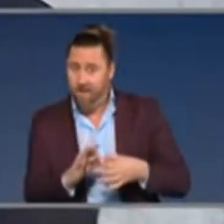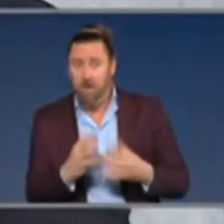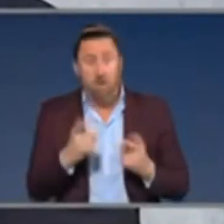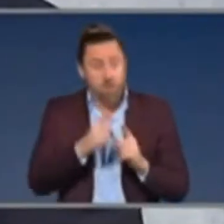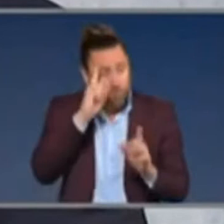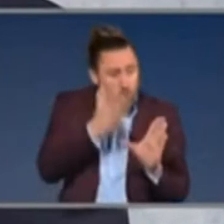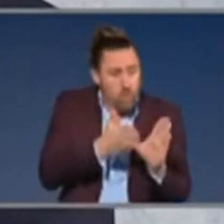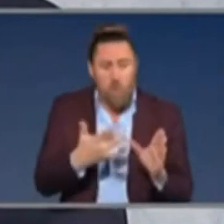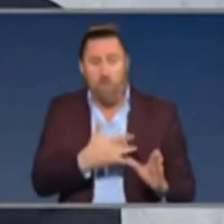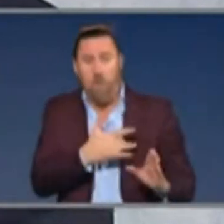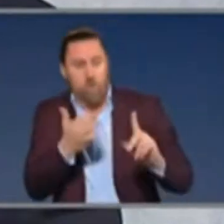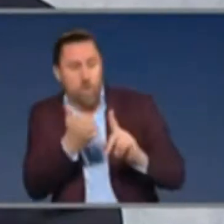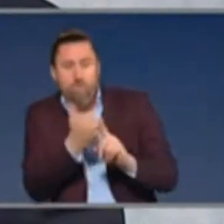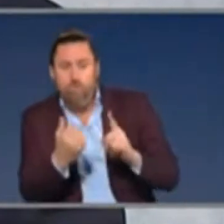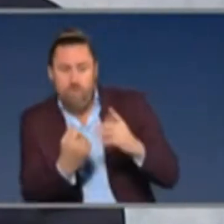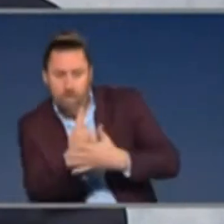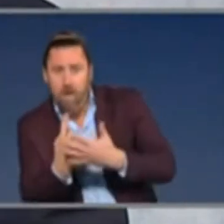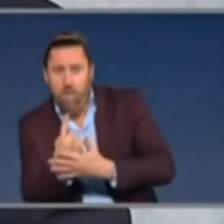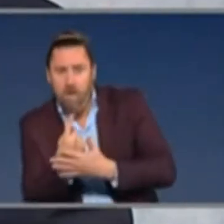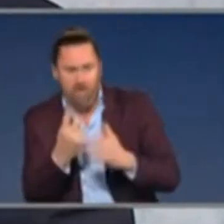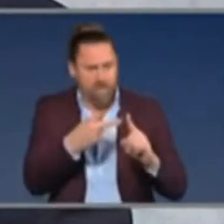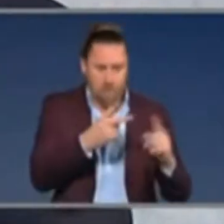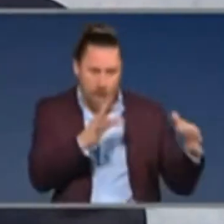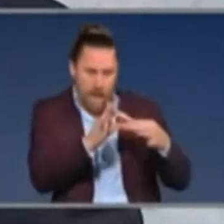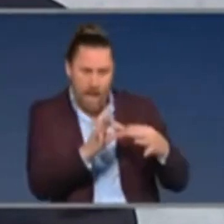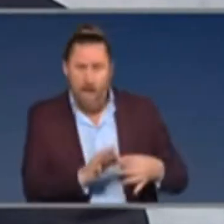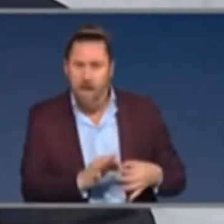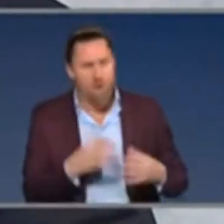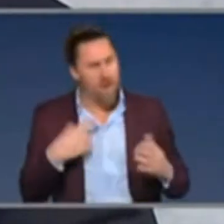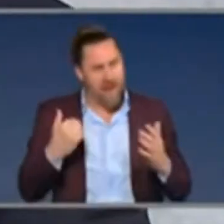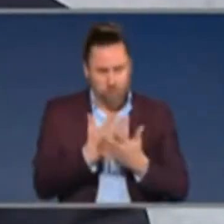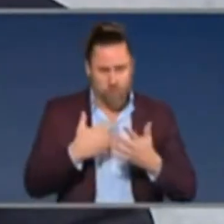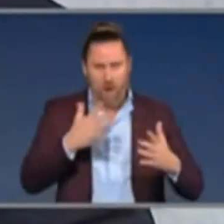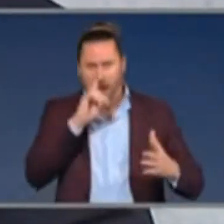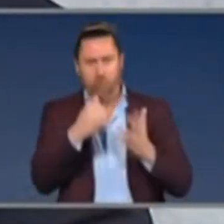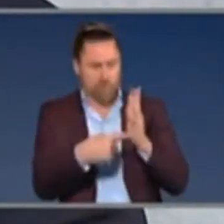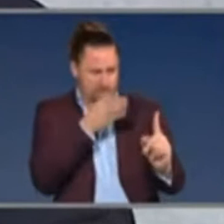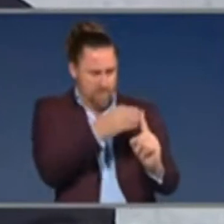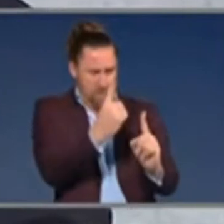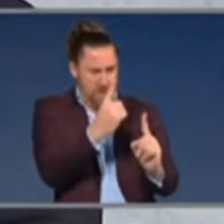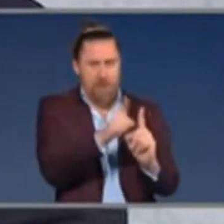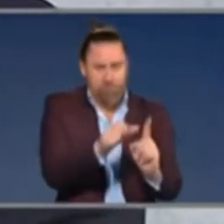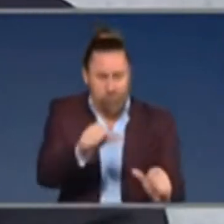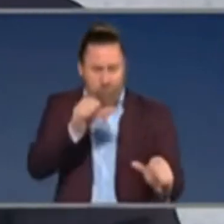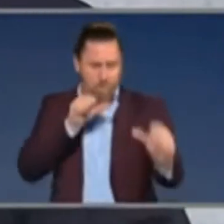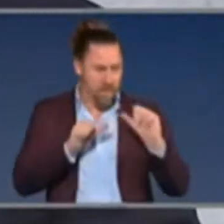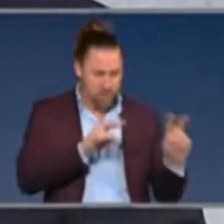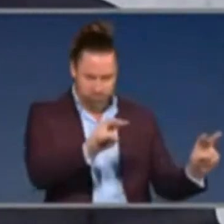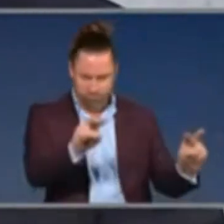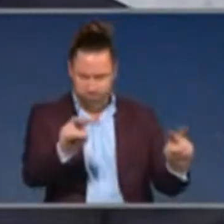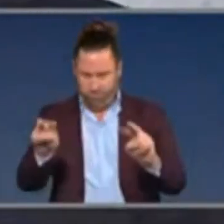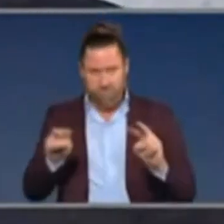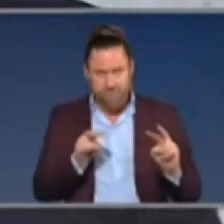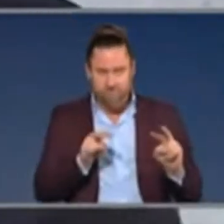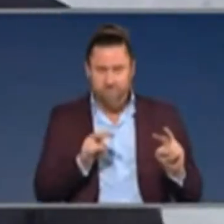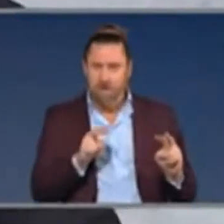physical abuse, and to ensure that we're getting that right. So I think it's a statement of just how seriously the agreement does take it and the